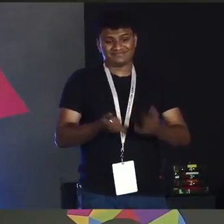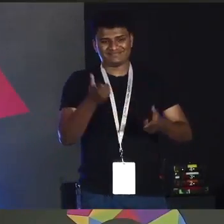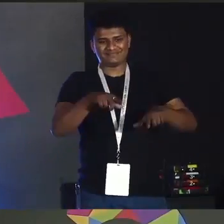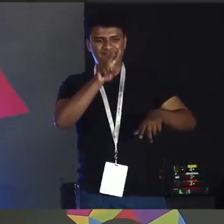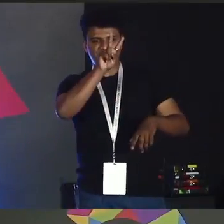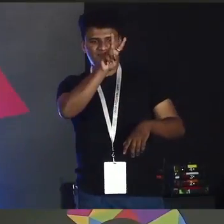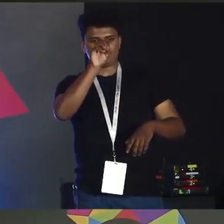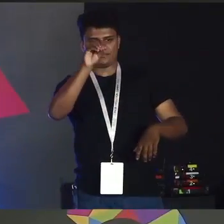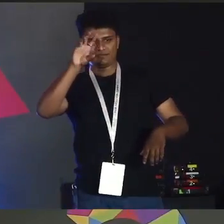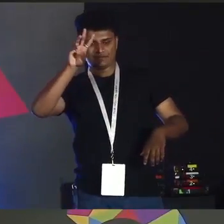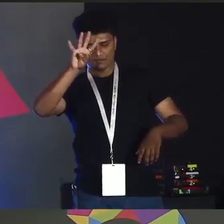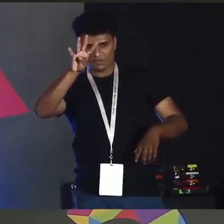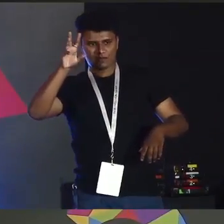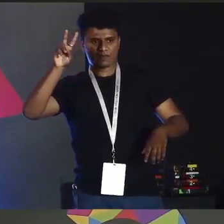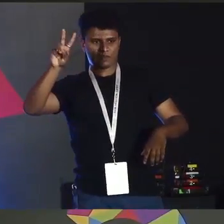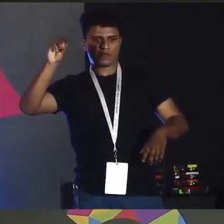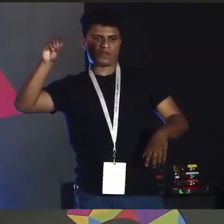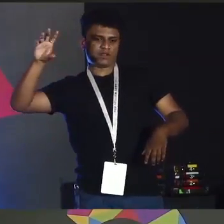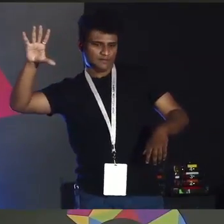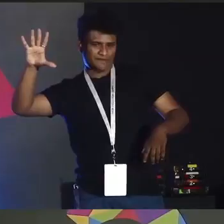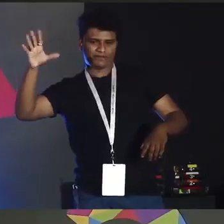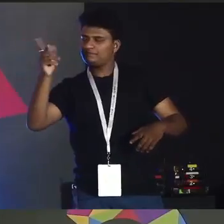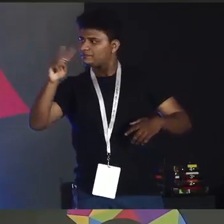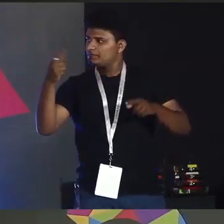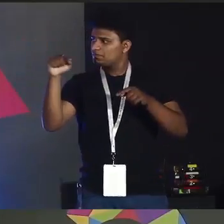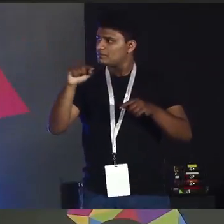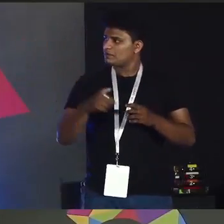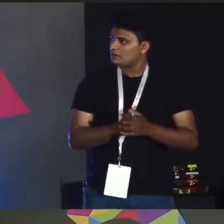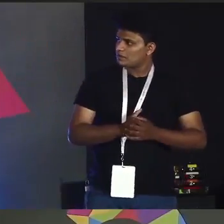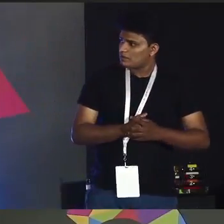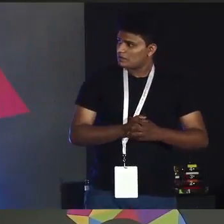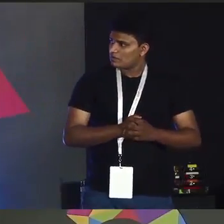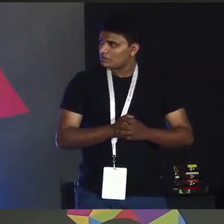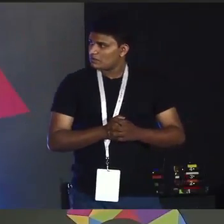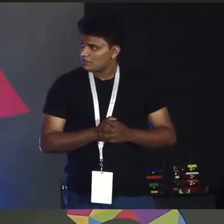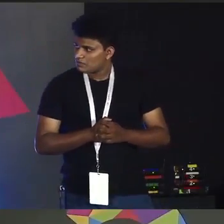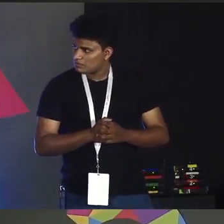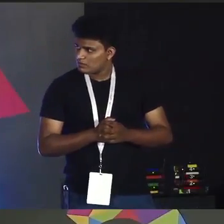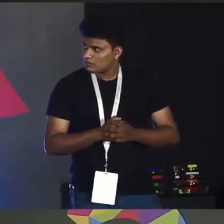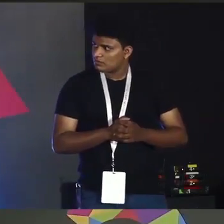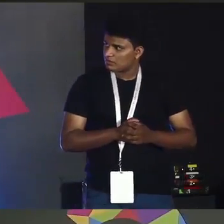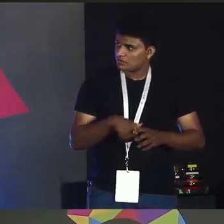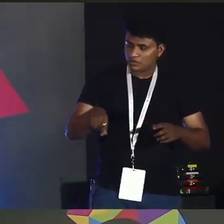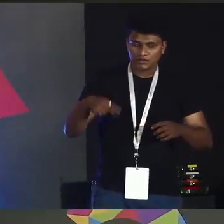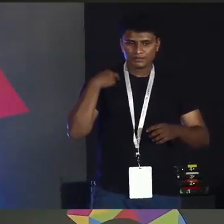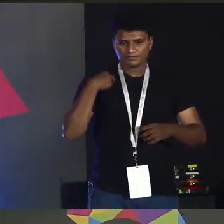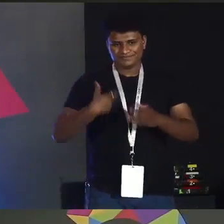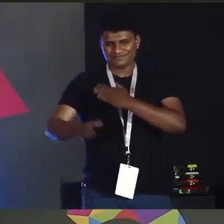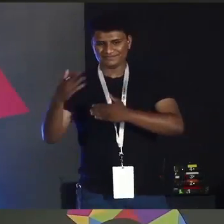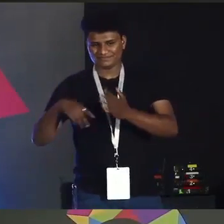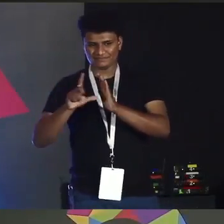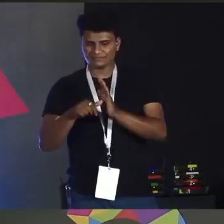2004-05, and it is really, really alarming, and that's why I'm saying, you know, non-issue, and in a minute I'll actually also talk about this particular issue related to the